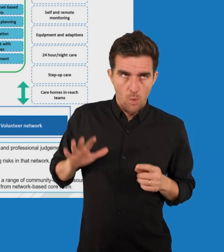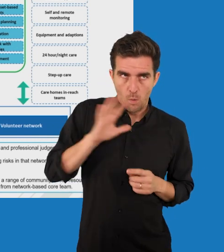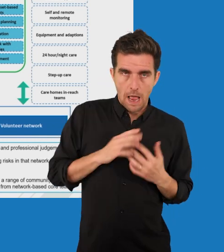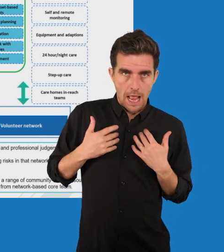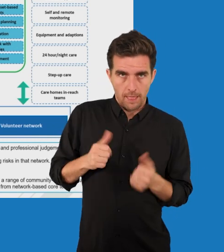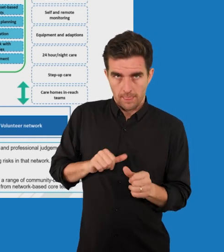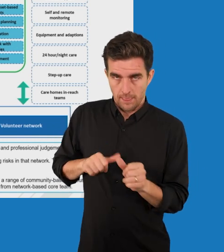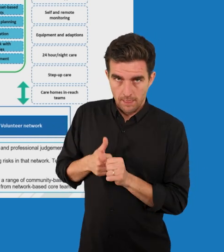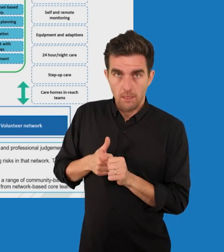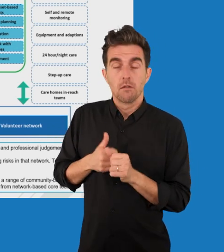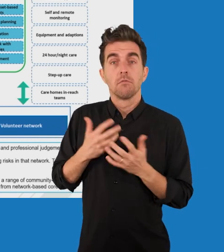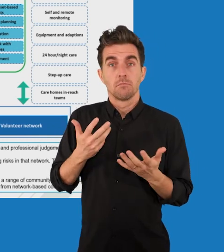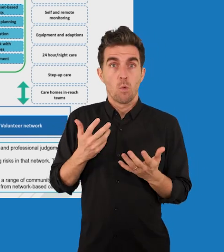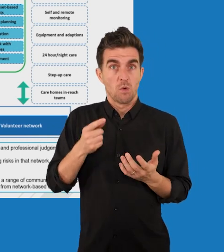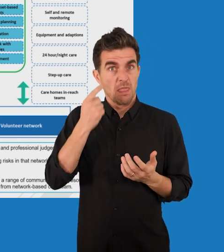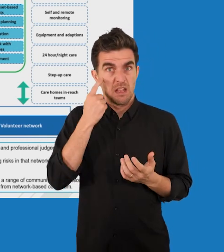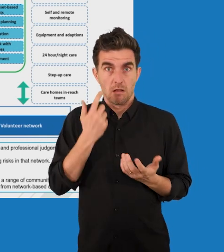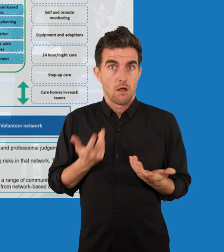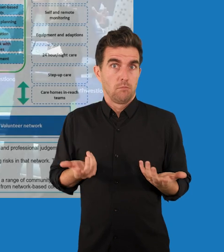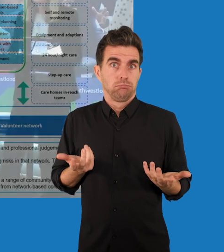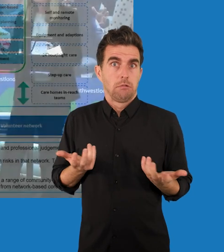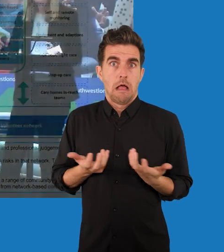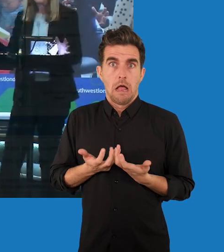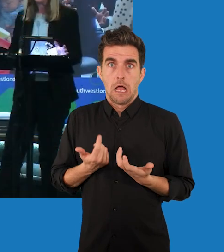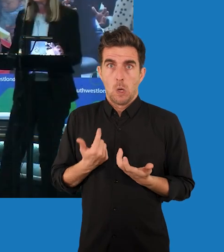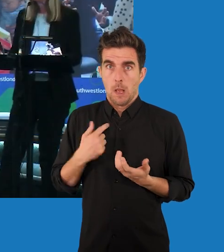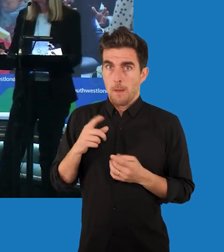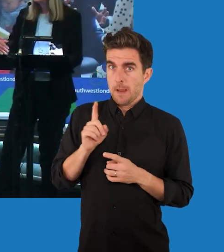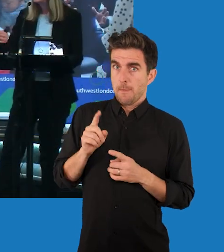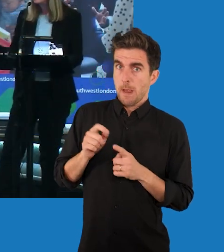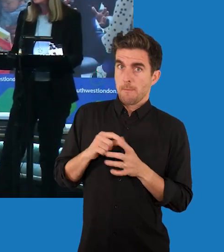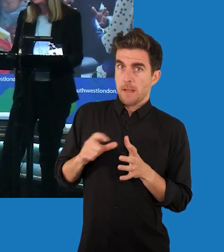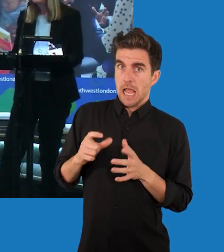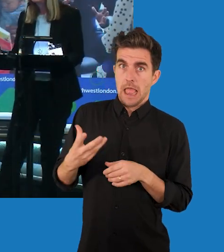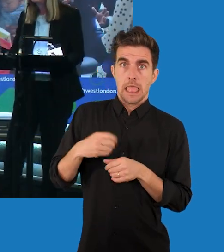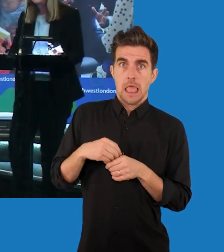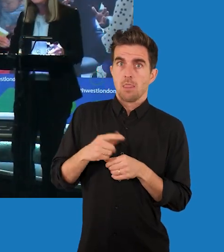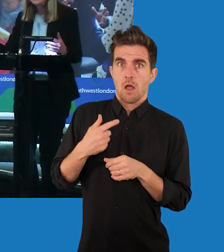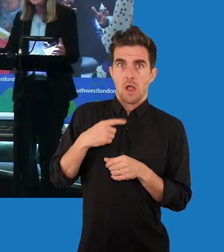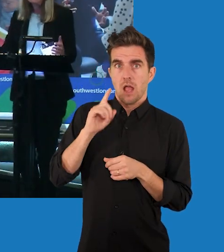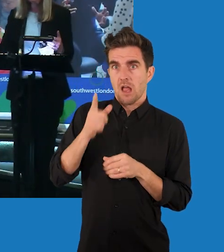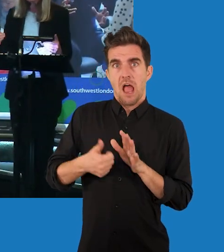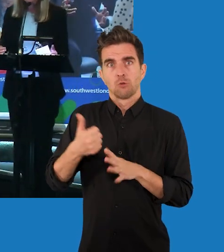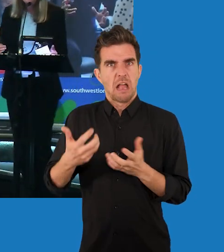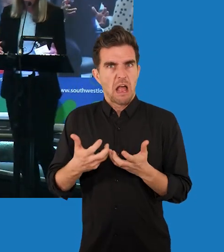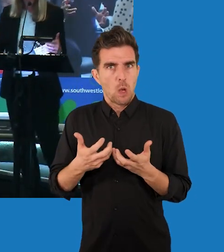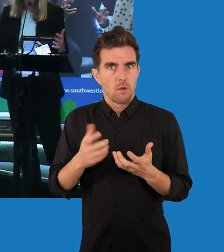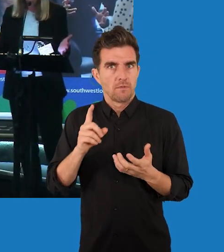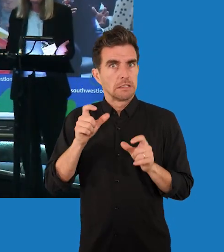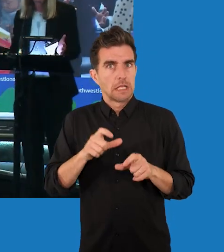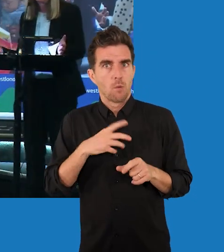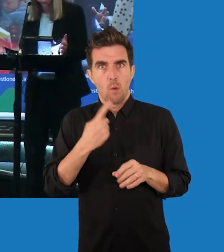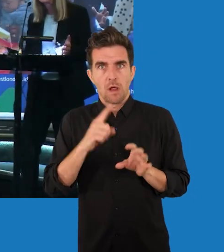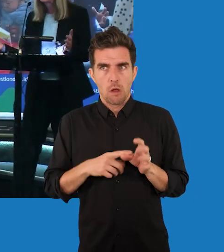wider determinants of health. And you might say, well, how on earth if people, because we don't discharge people from PAC, it's a step-up, step-down model,